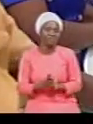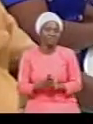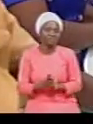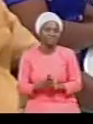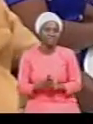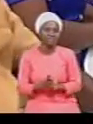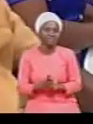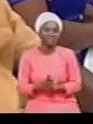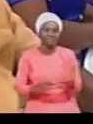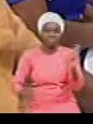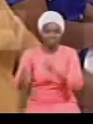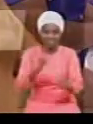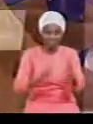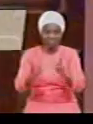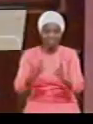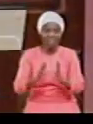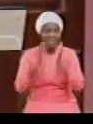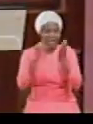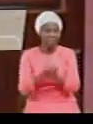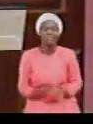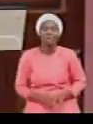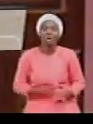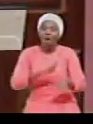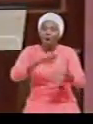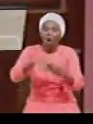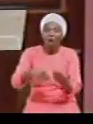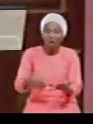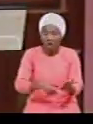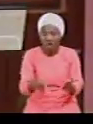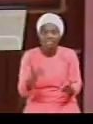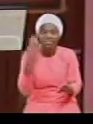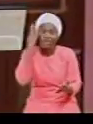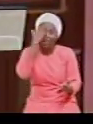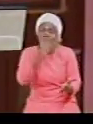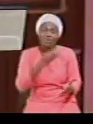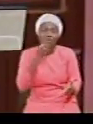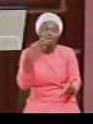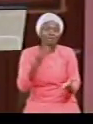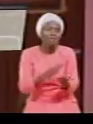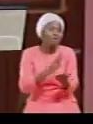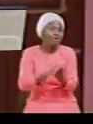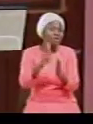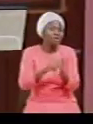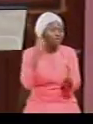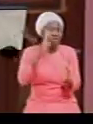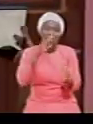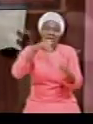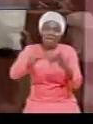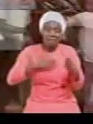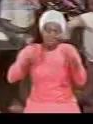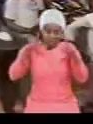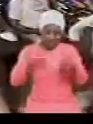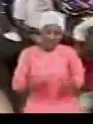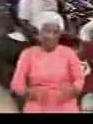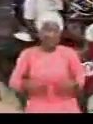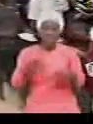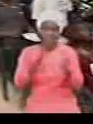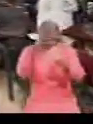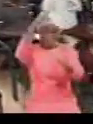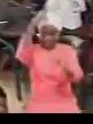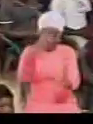All these beauties of holiness will be my personal life in Jesus'